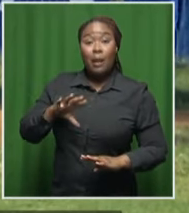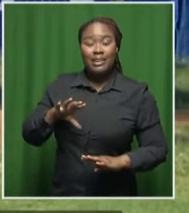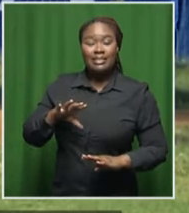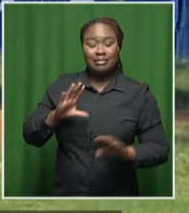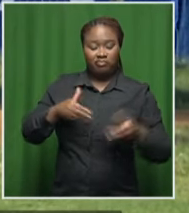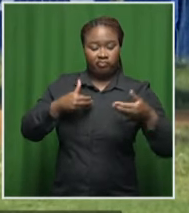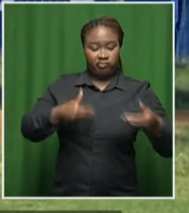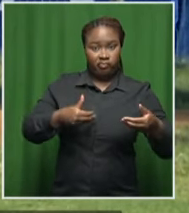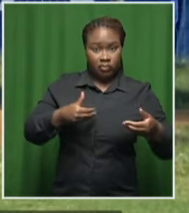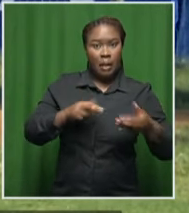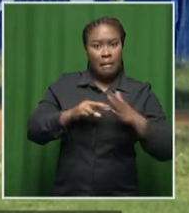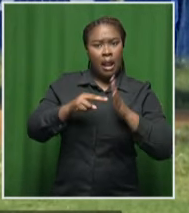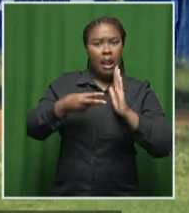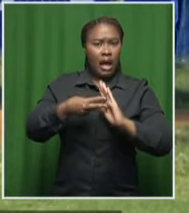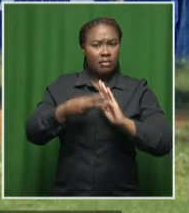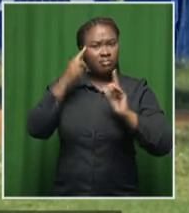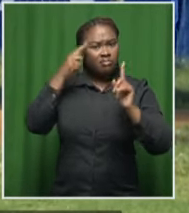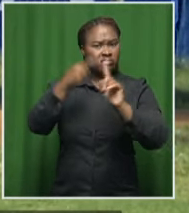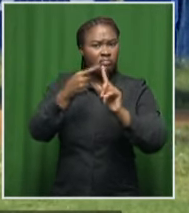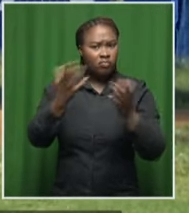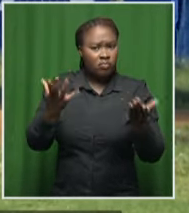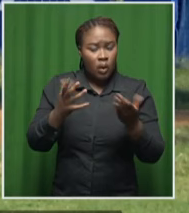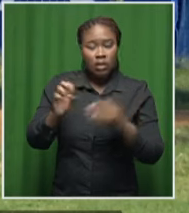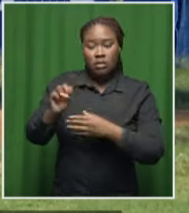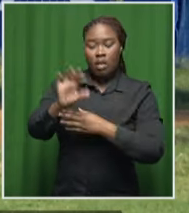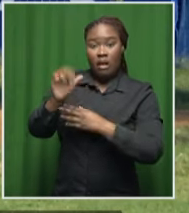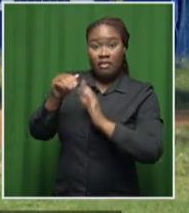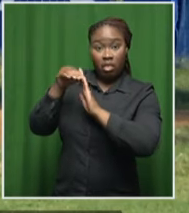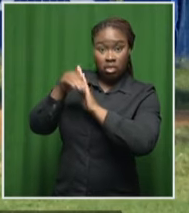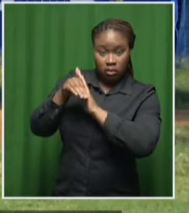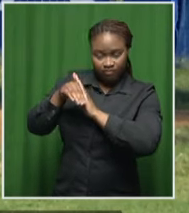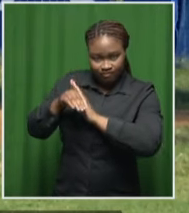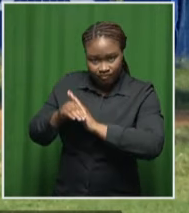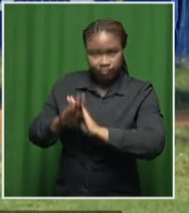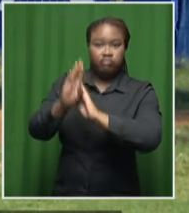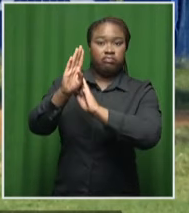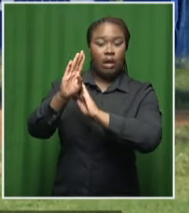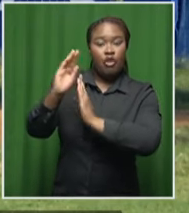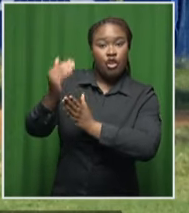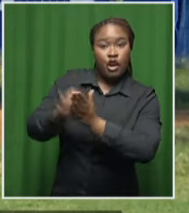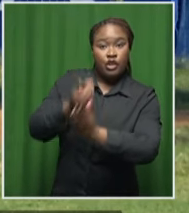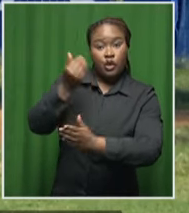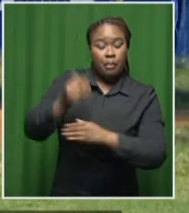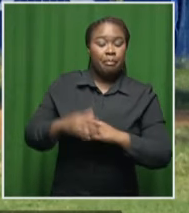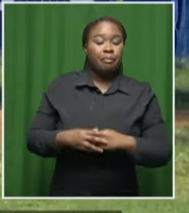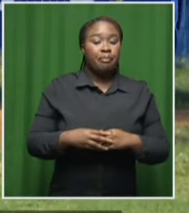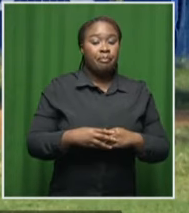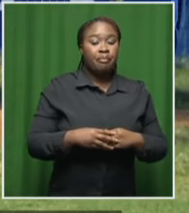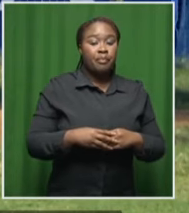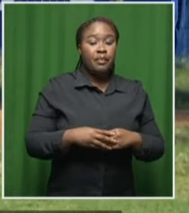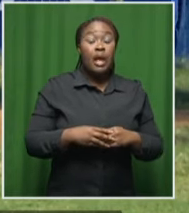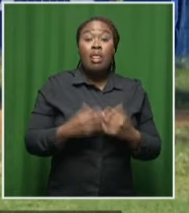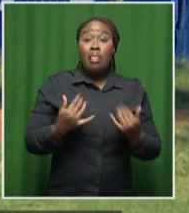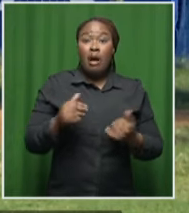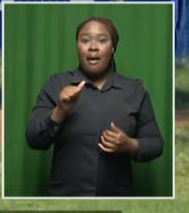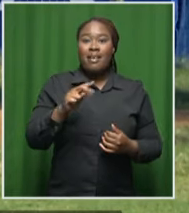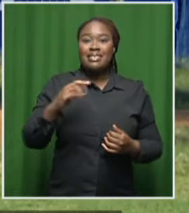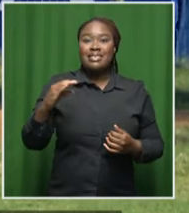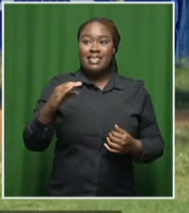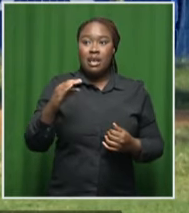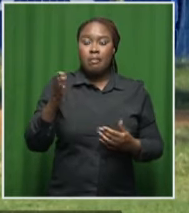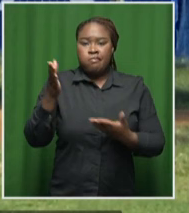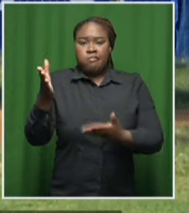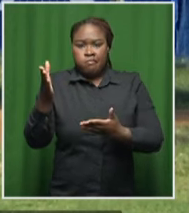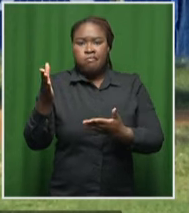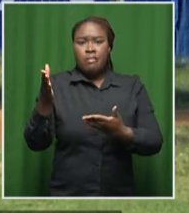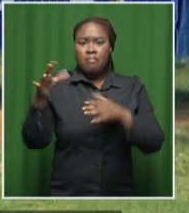is significant about them moving from Church Square to the union buildings is that the governing party currently sits at union buildings and has since